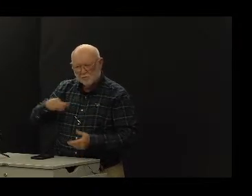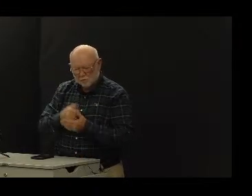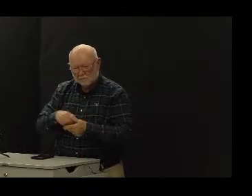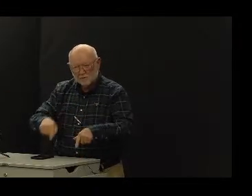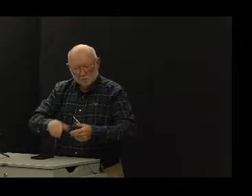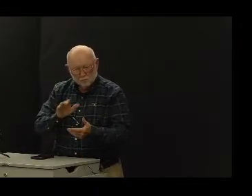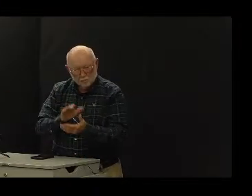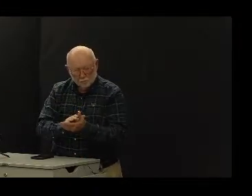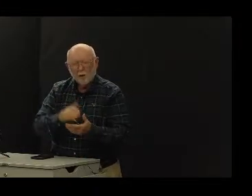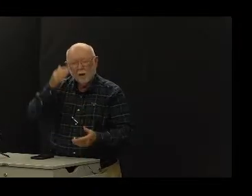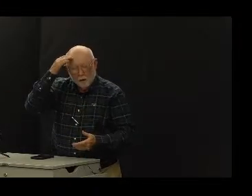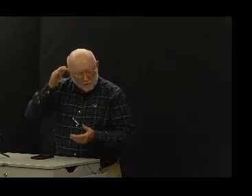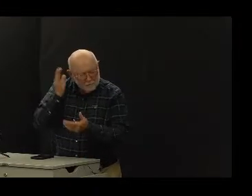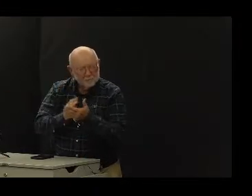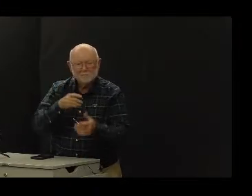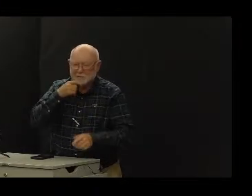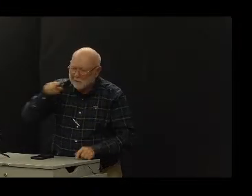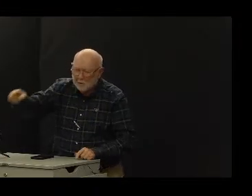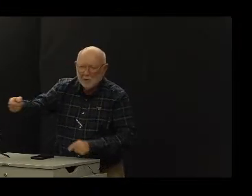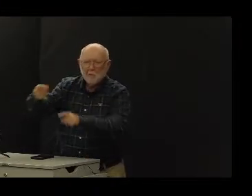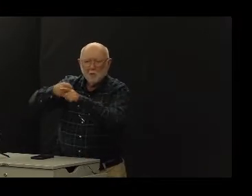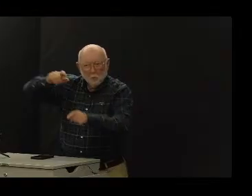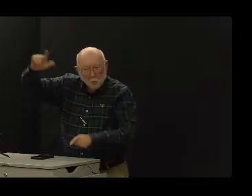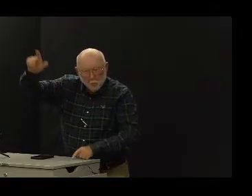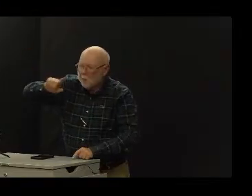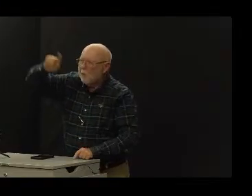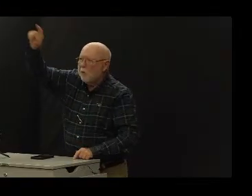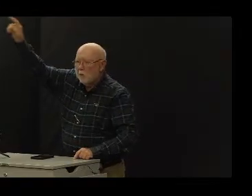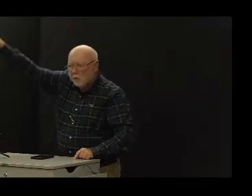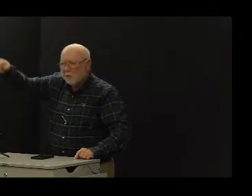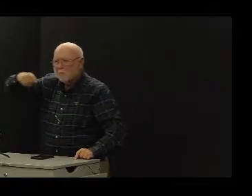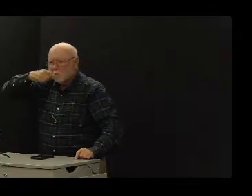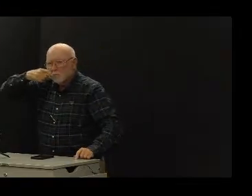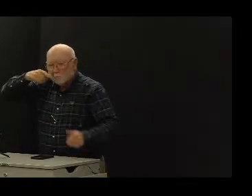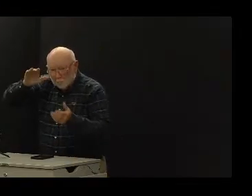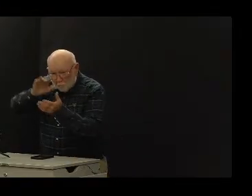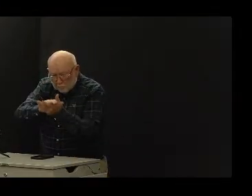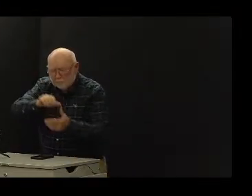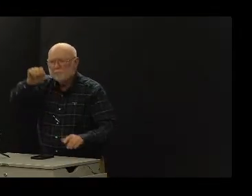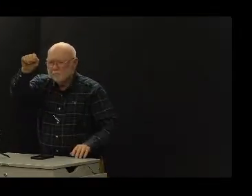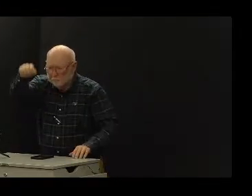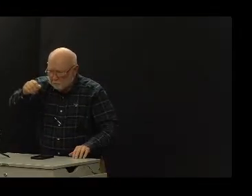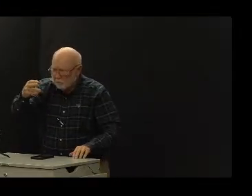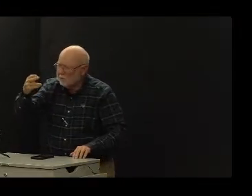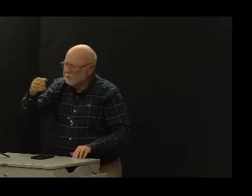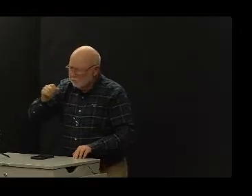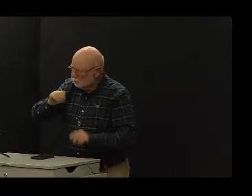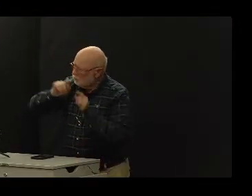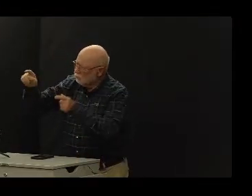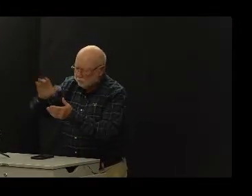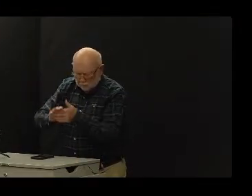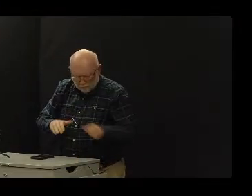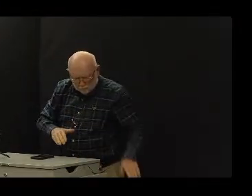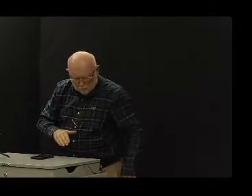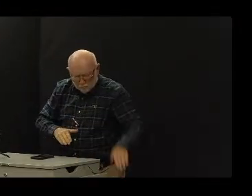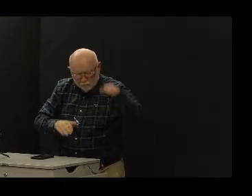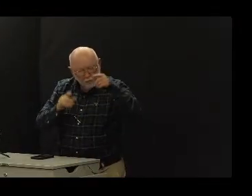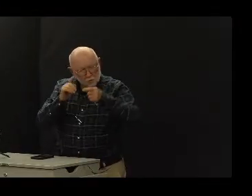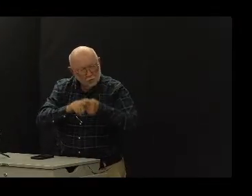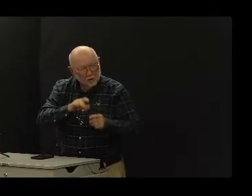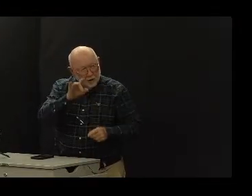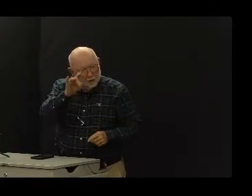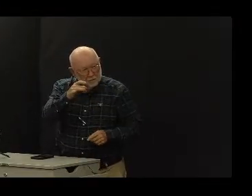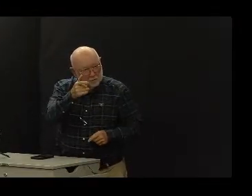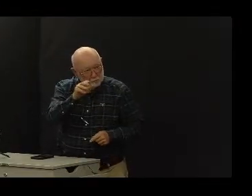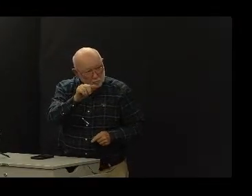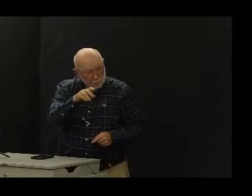movie star. She's on the rise, a well-known movie star. And I know people said that she's from Louisville because she went to the